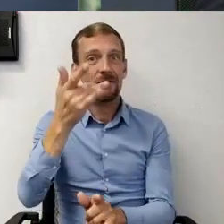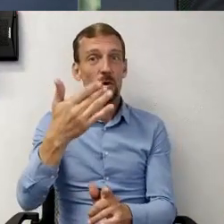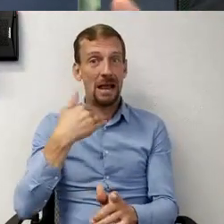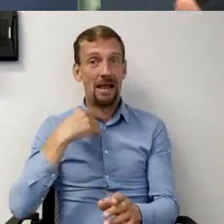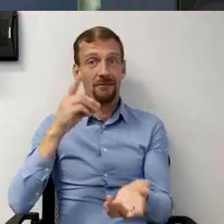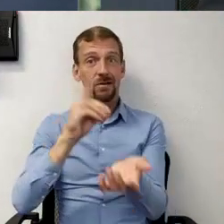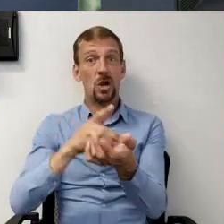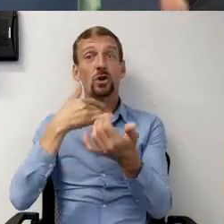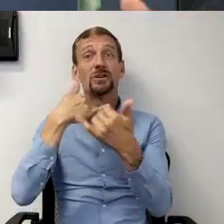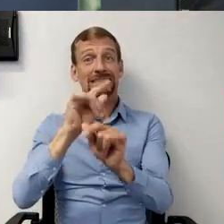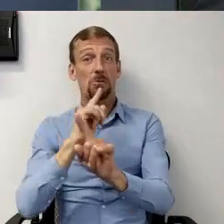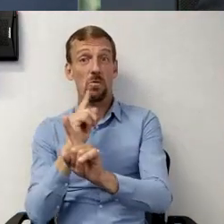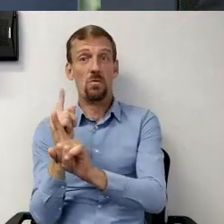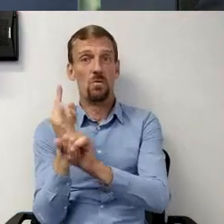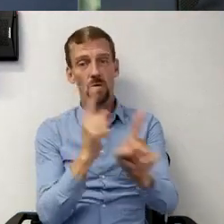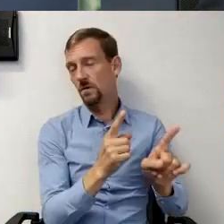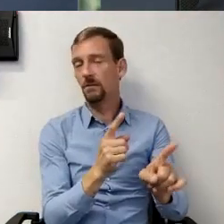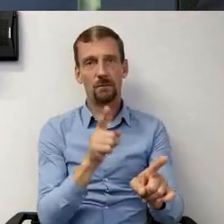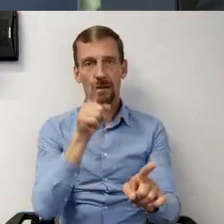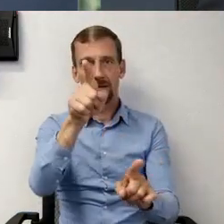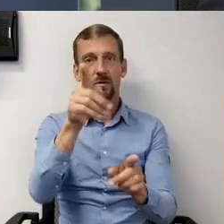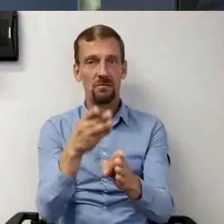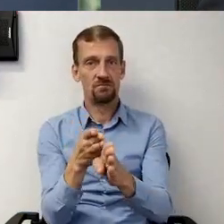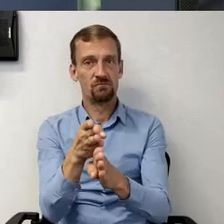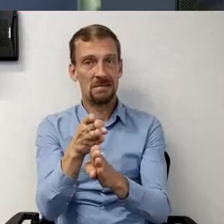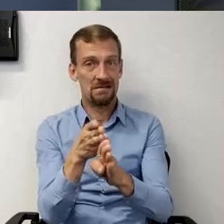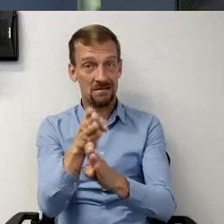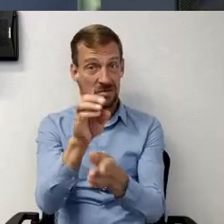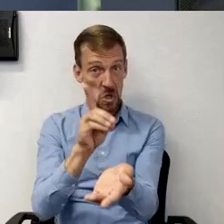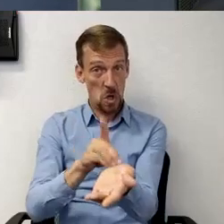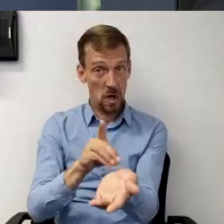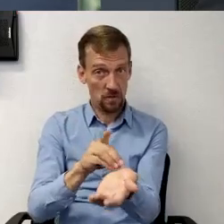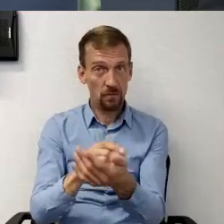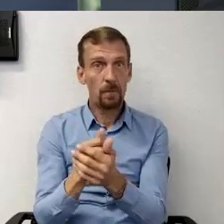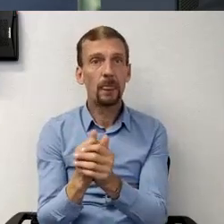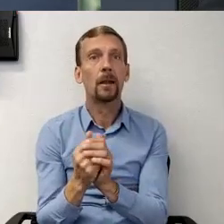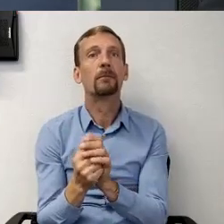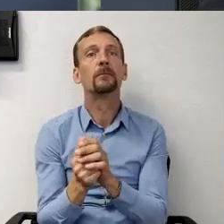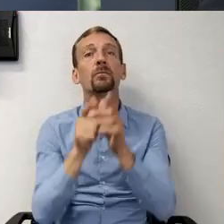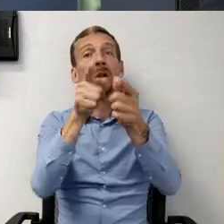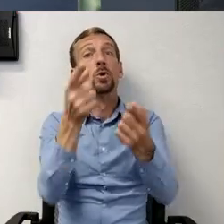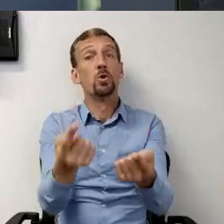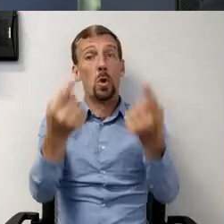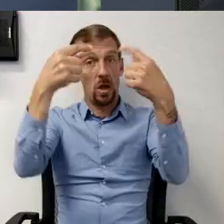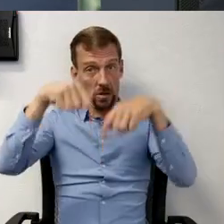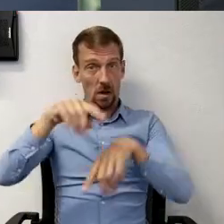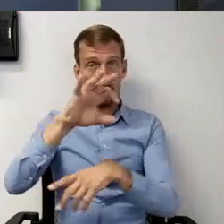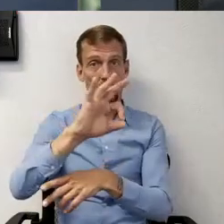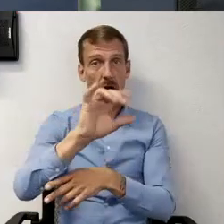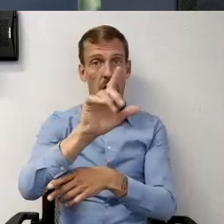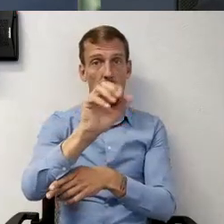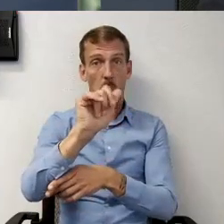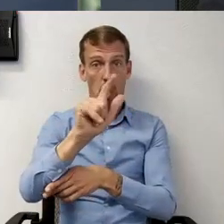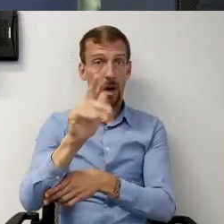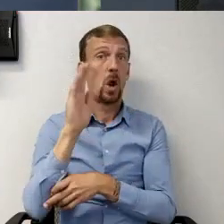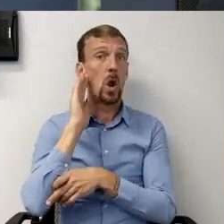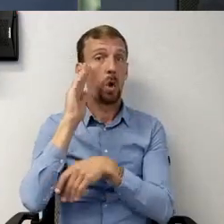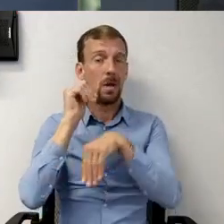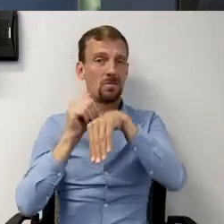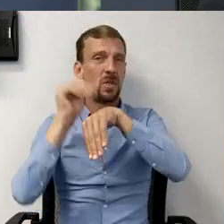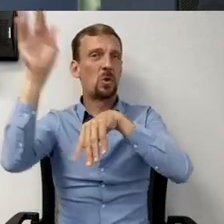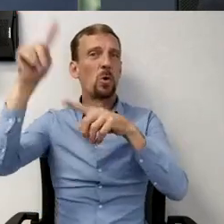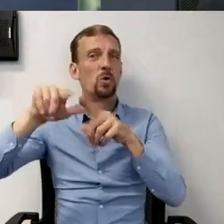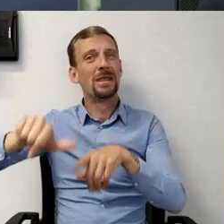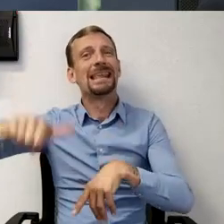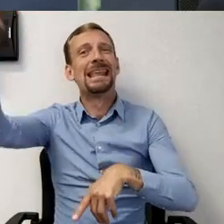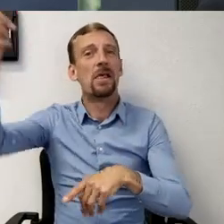order, generally that's going to come from your private physician, and you come to the specimen collection site, that's most likely going to go